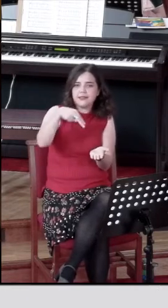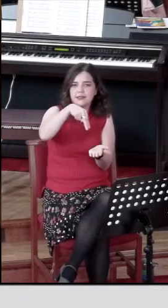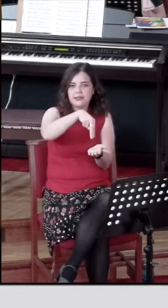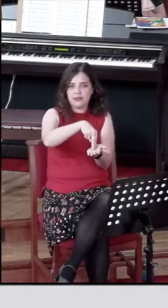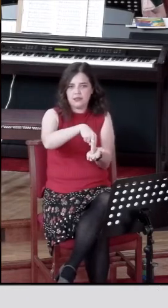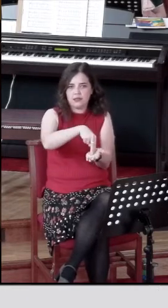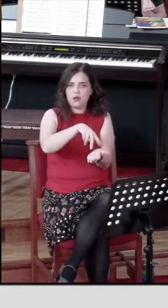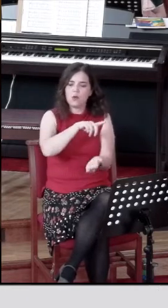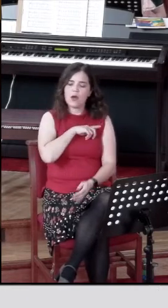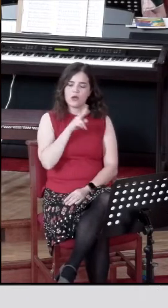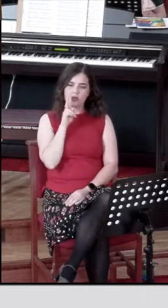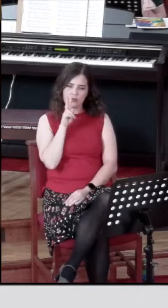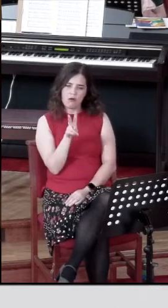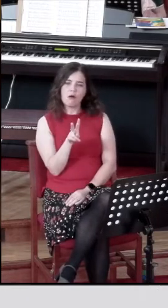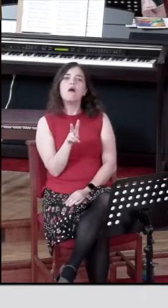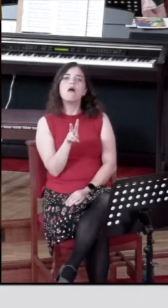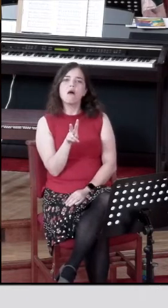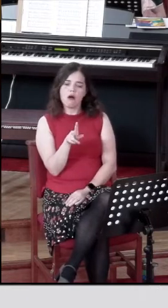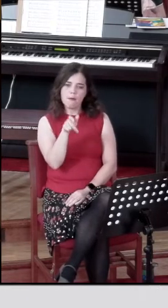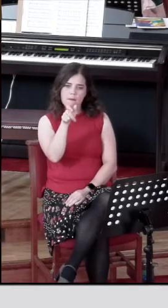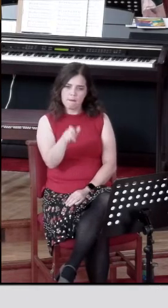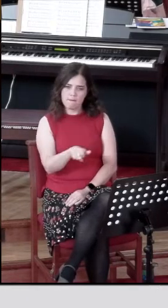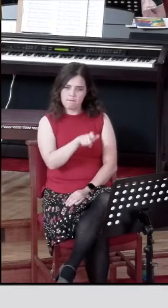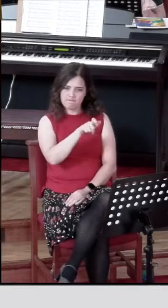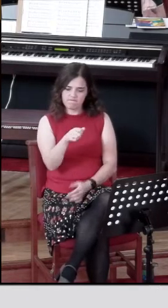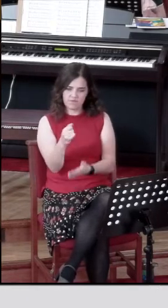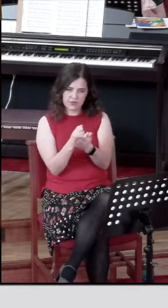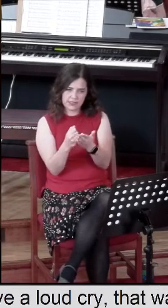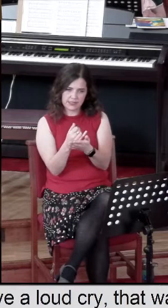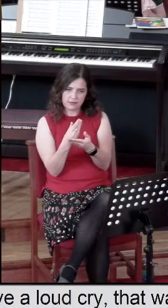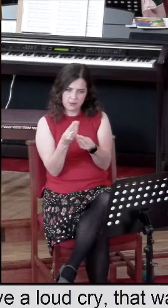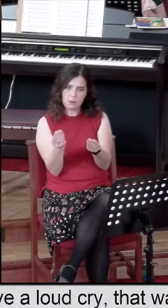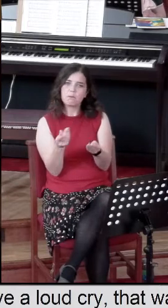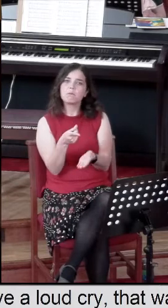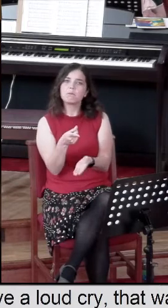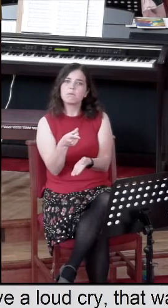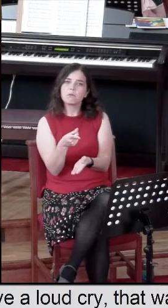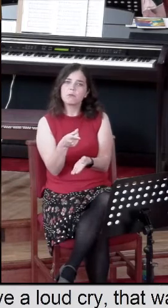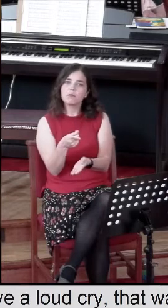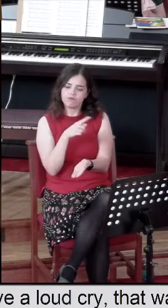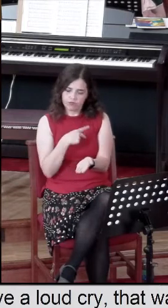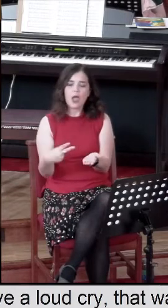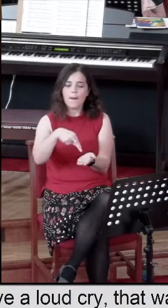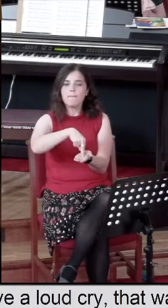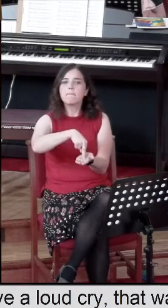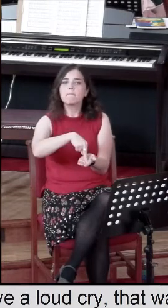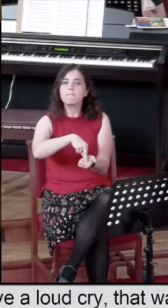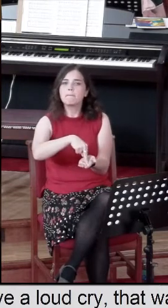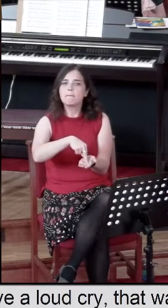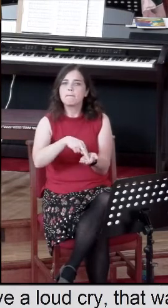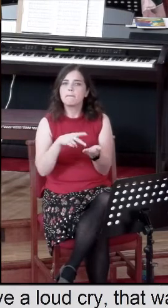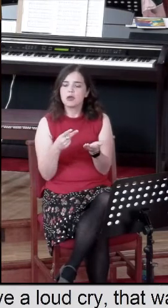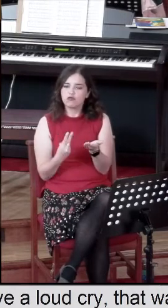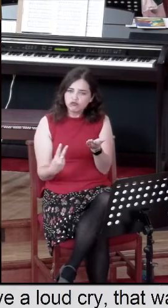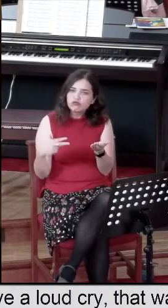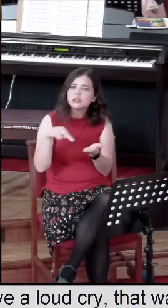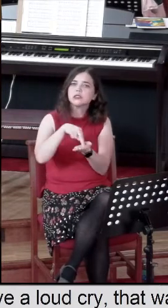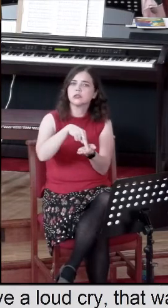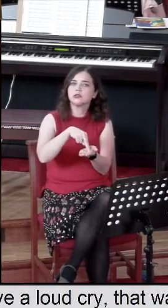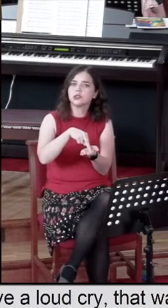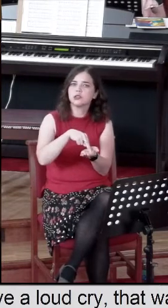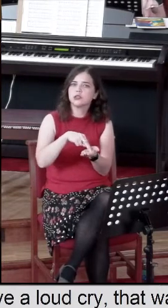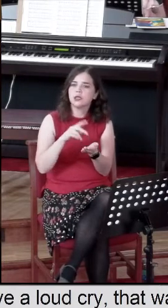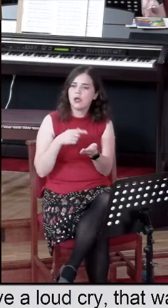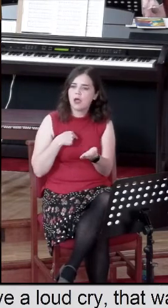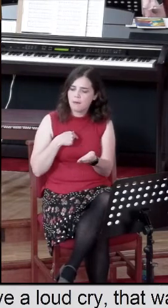on the cross, dealt with our sin, and he raised him from the dead to say, this is my guarantee that what